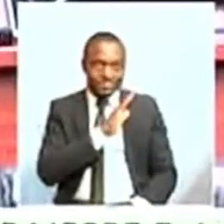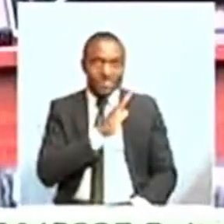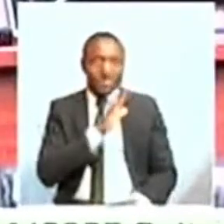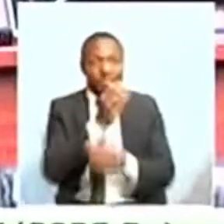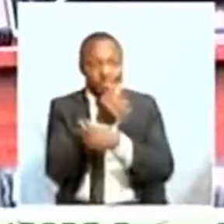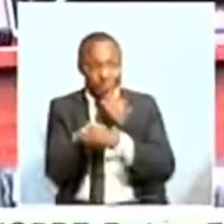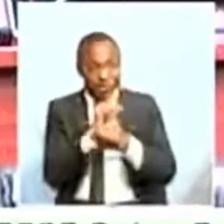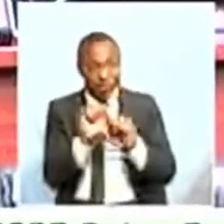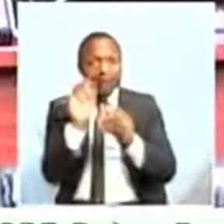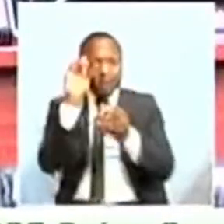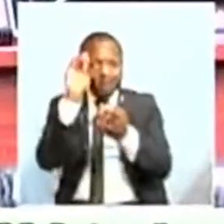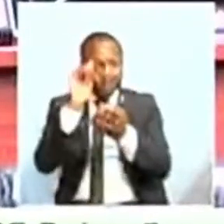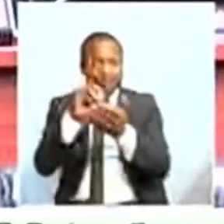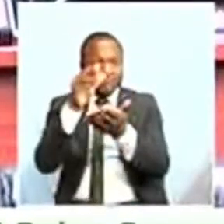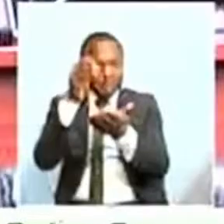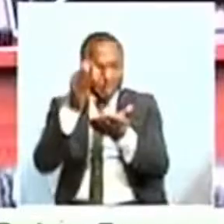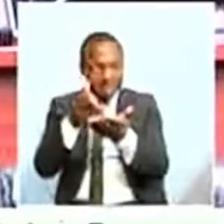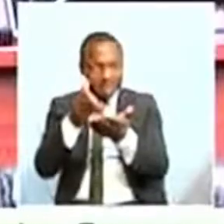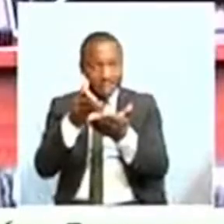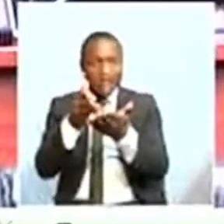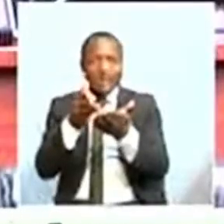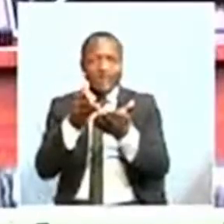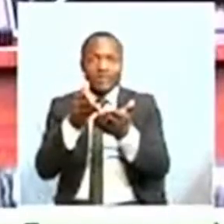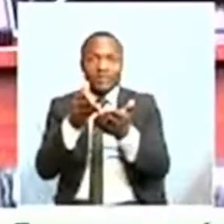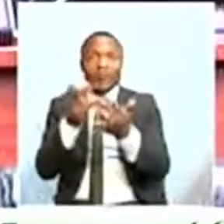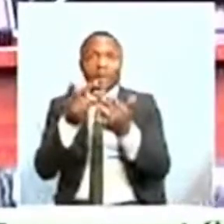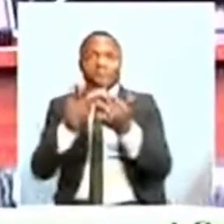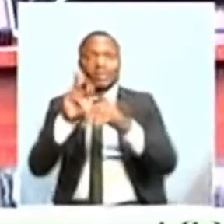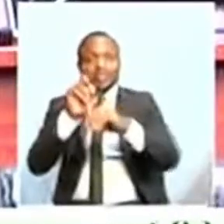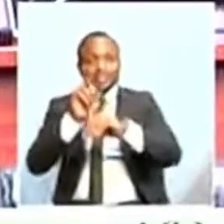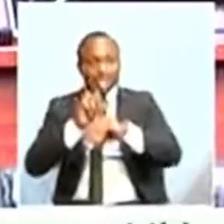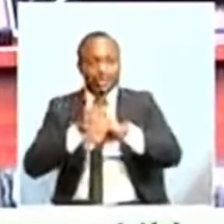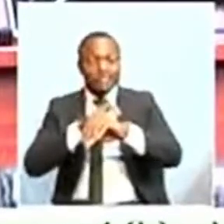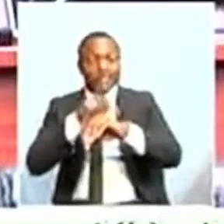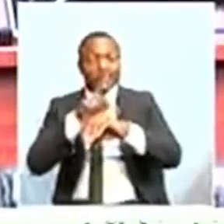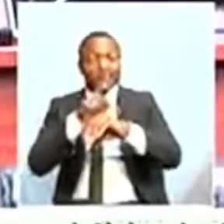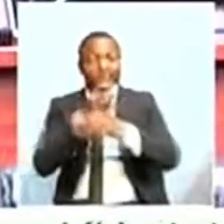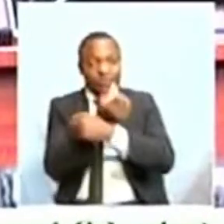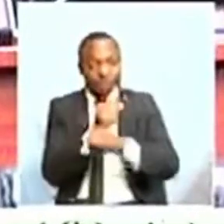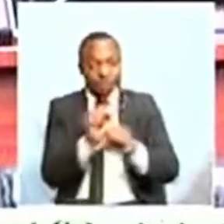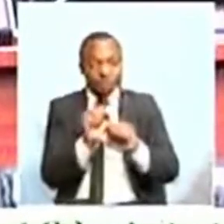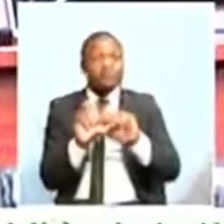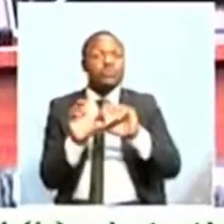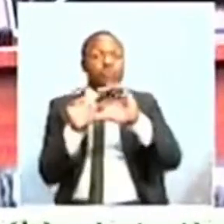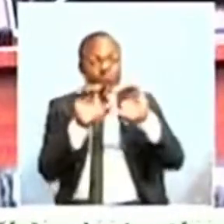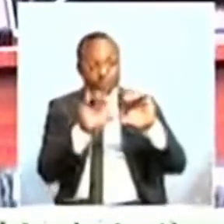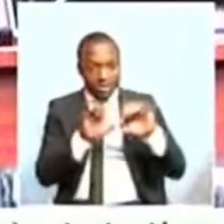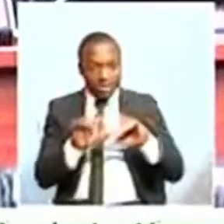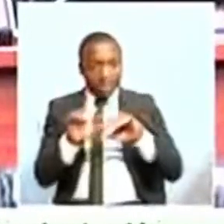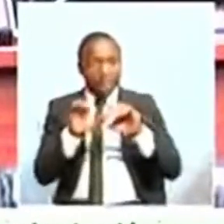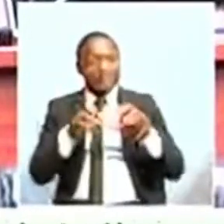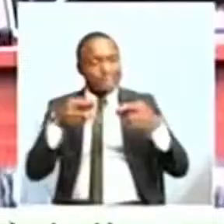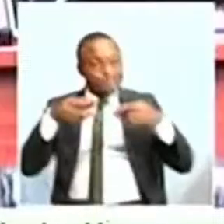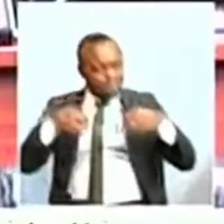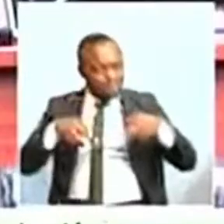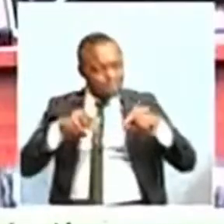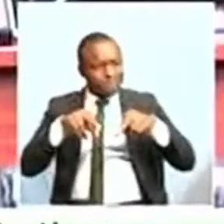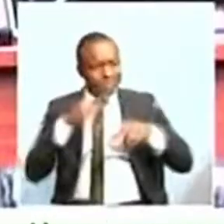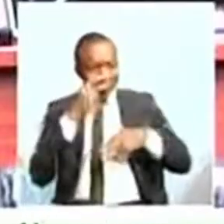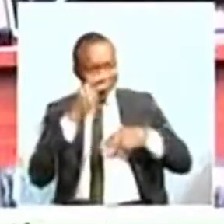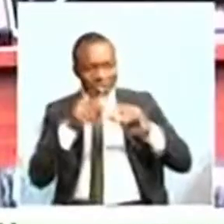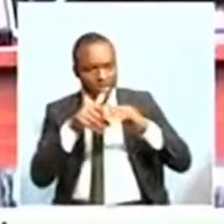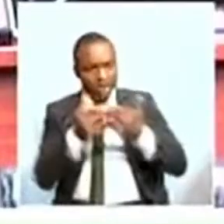measures we've been put in place are interim measures. I've also said that we are carrying out a comprehensive study to see how we